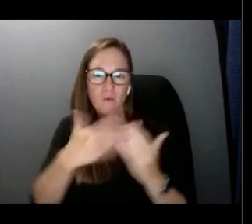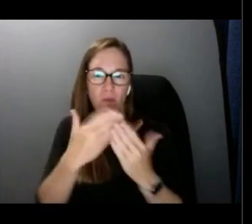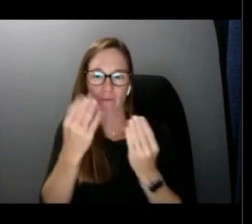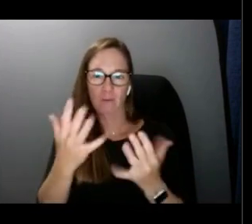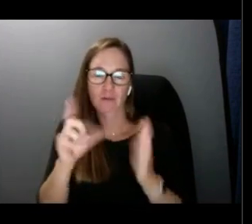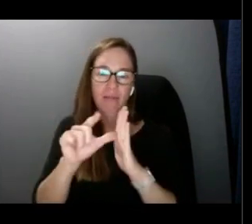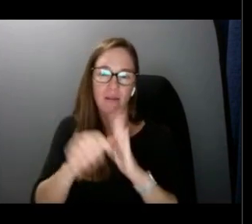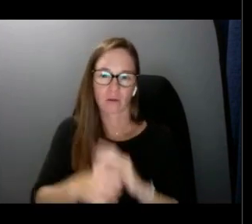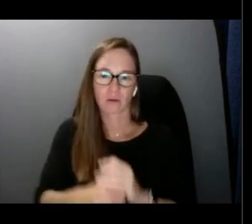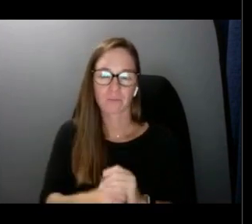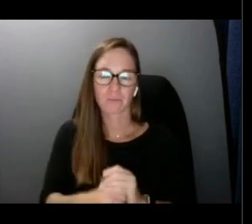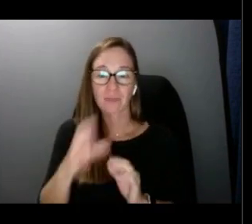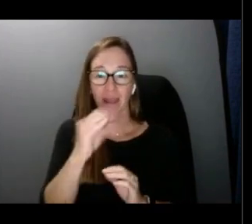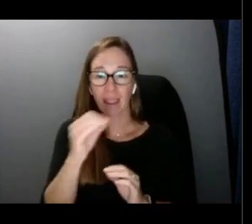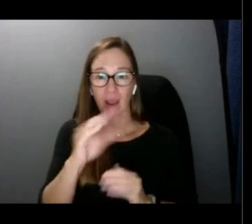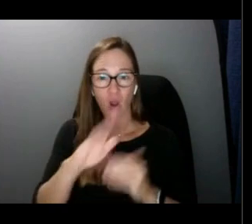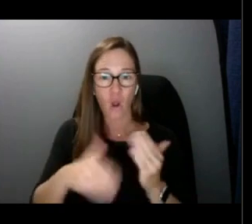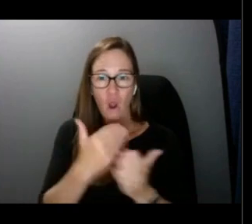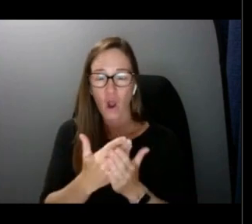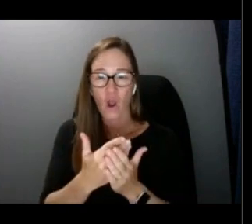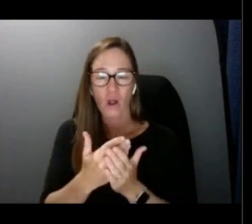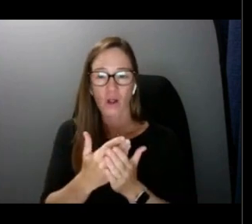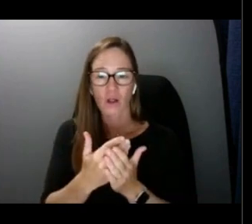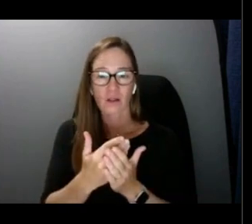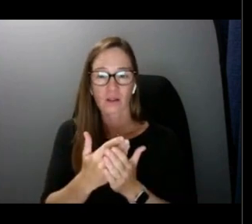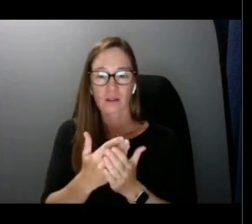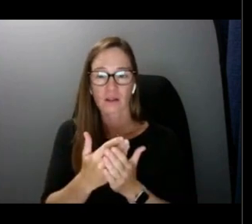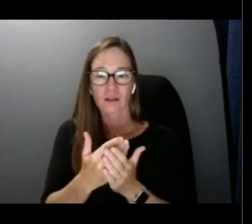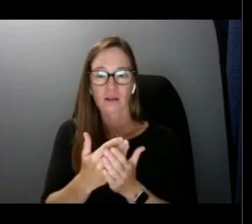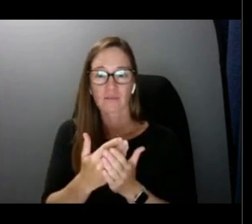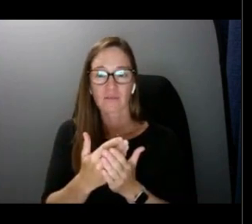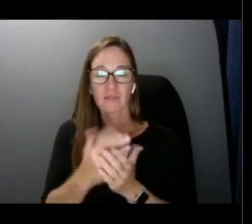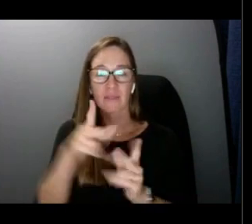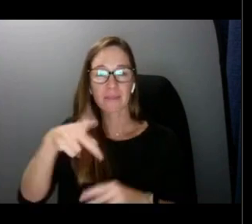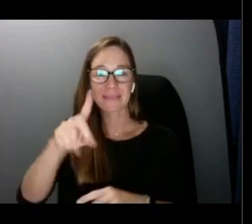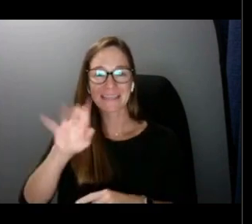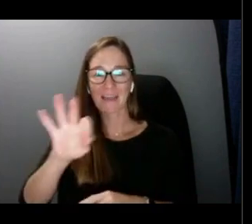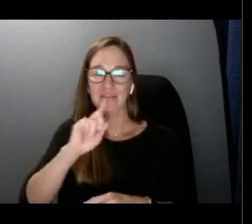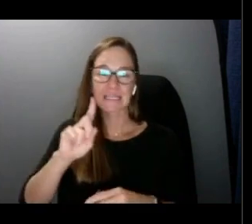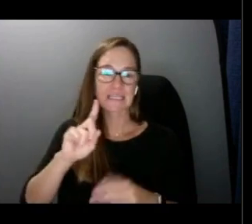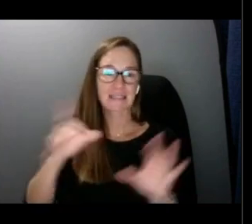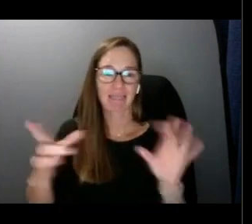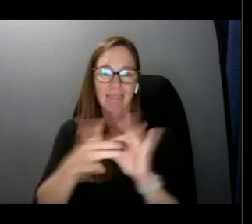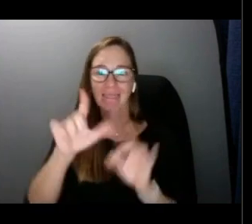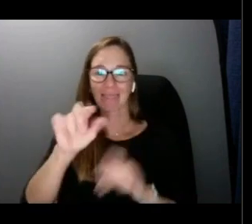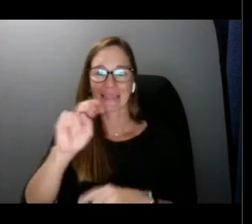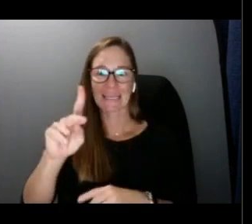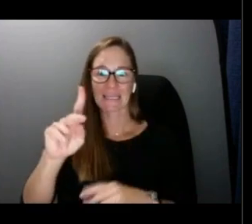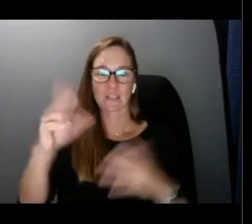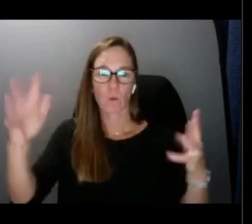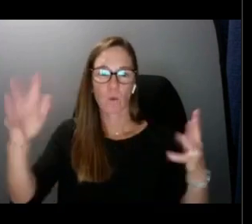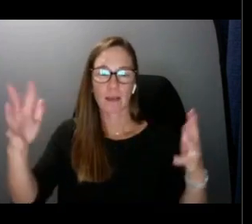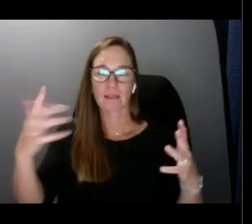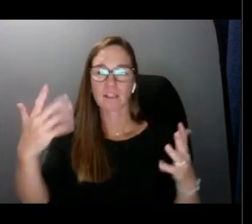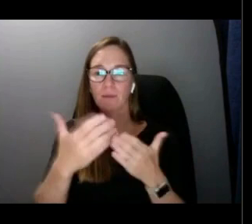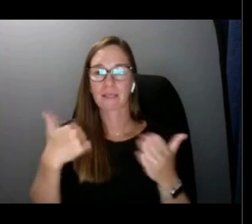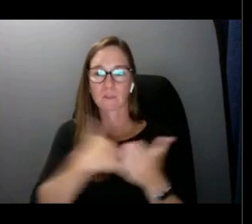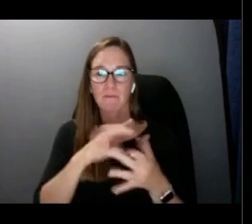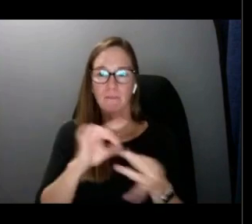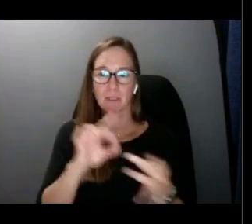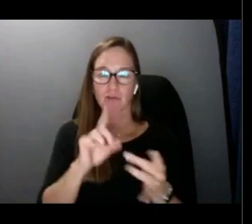materials. And all of the PDF is completely linked. So things that we've